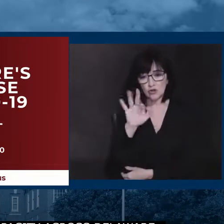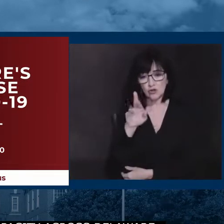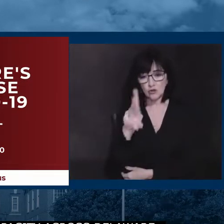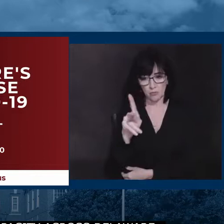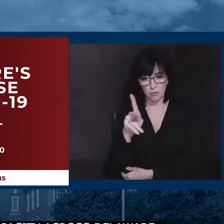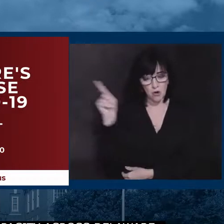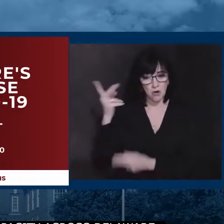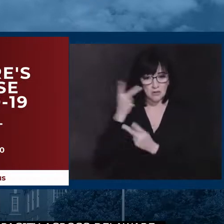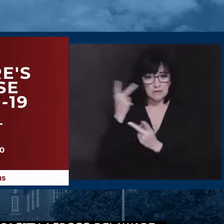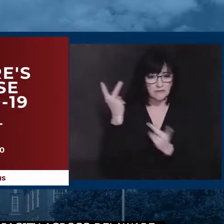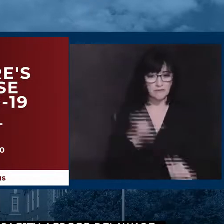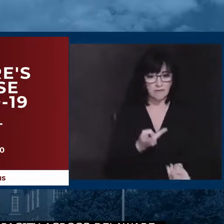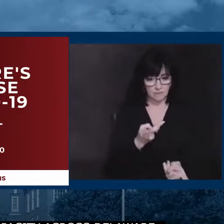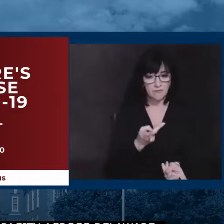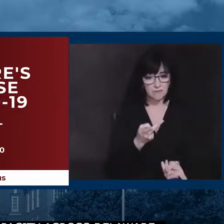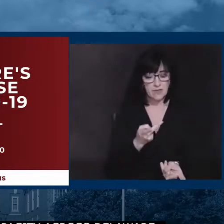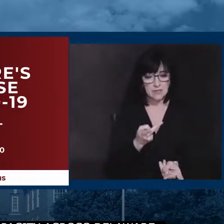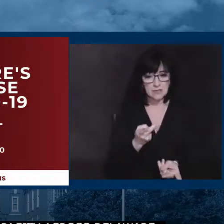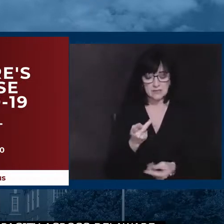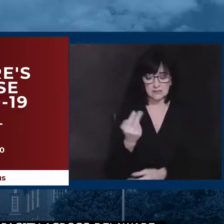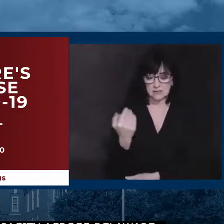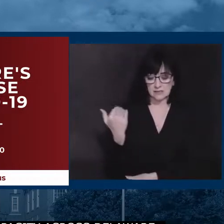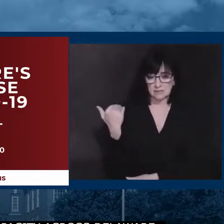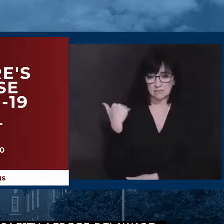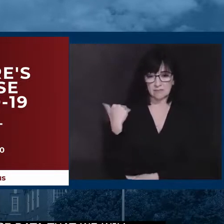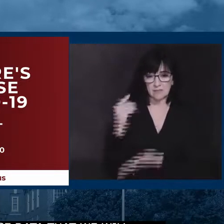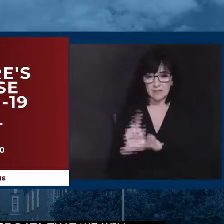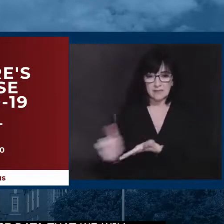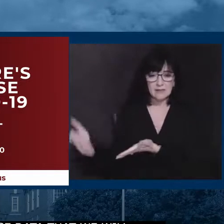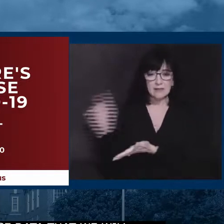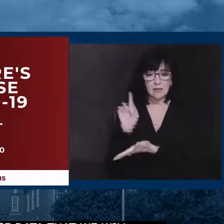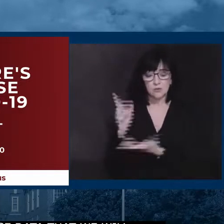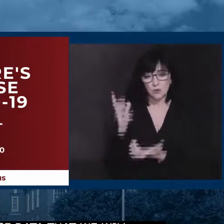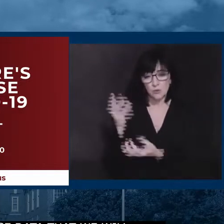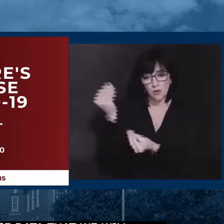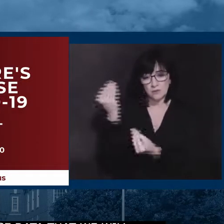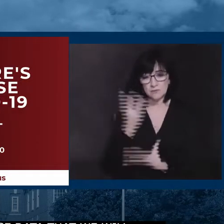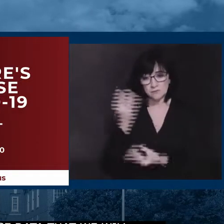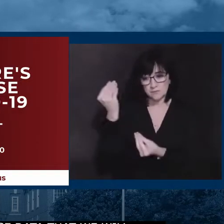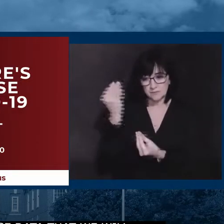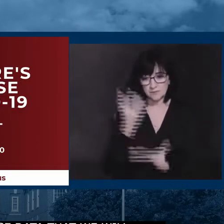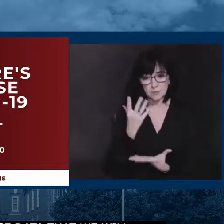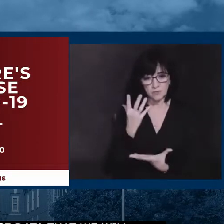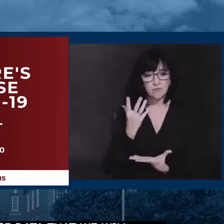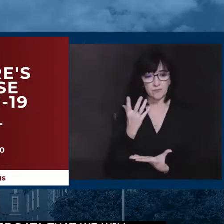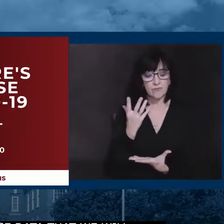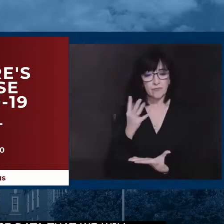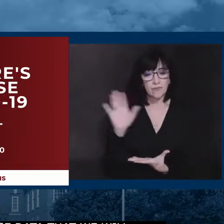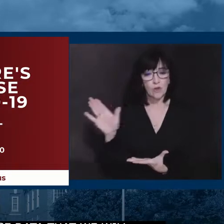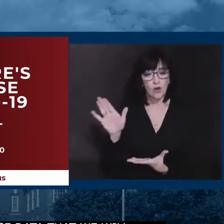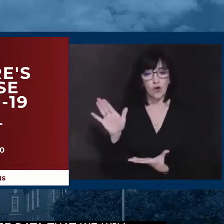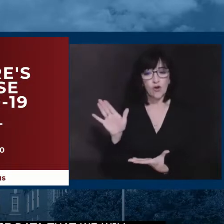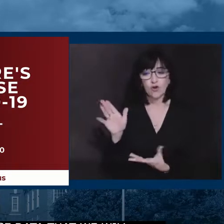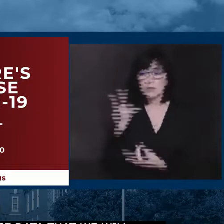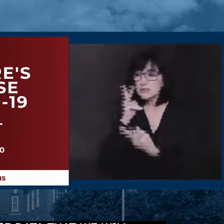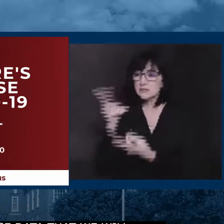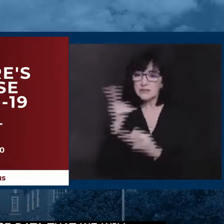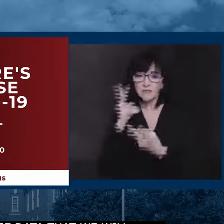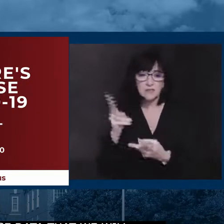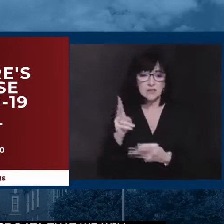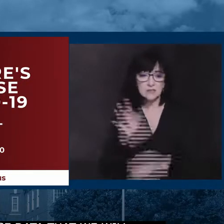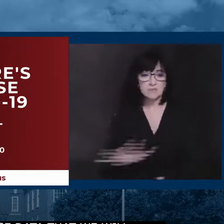earlier or late last week to share information about her trip across the country, visits with other